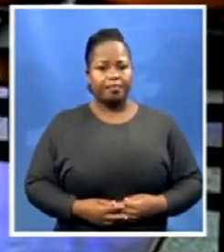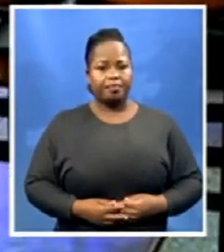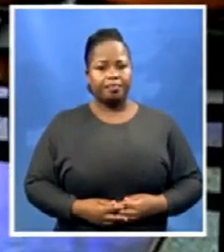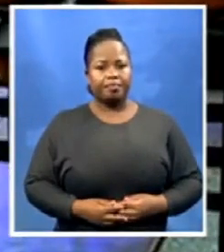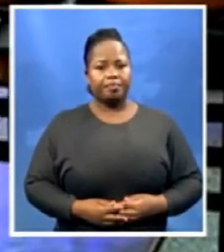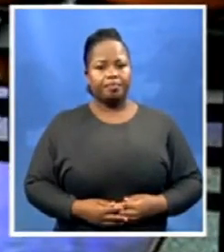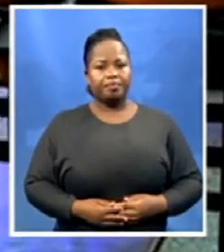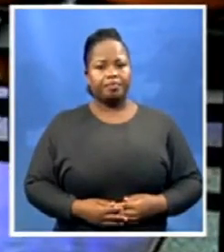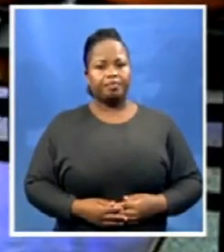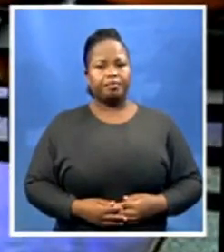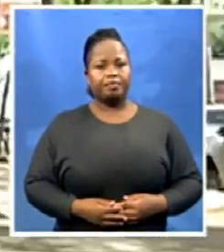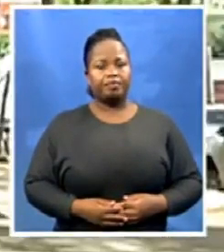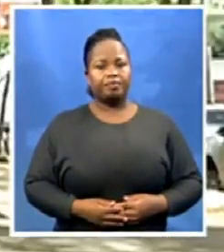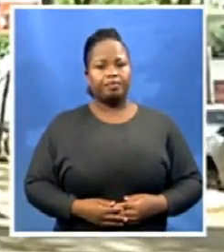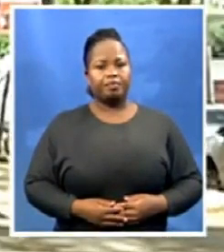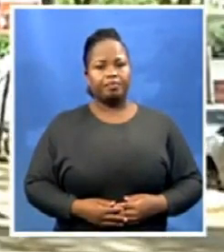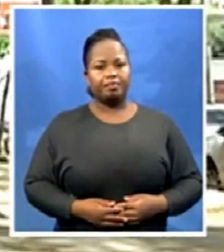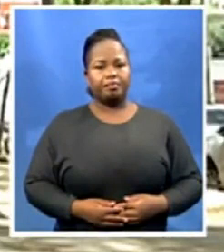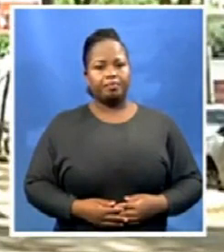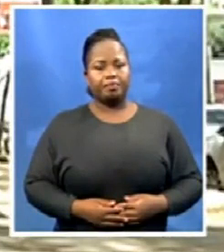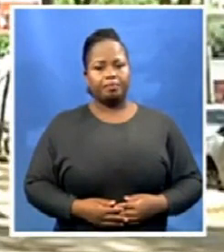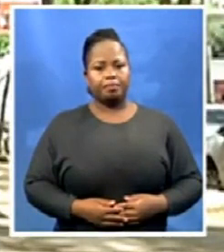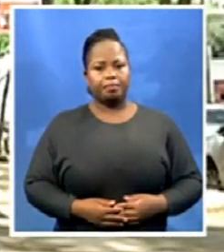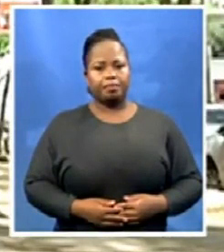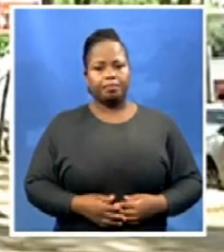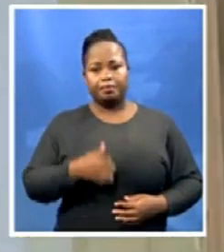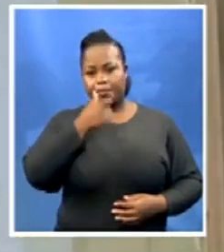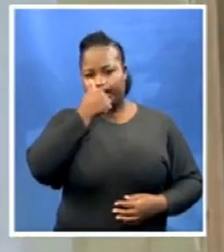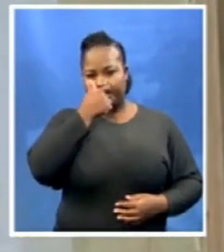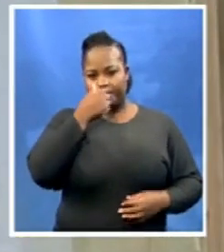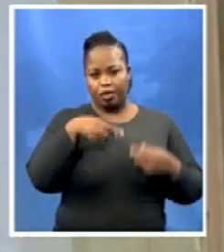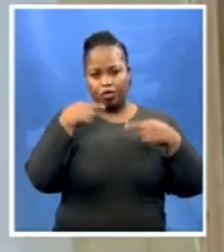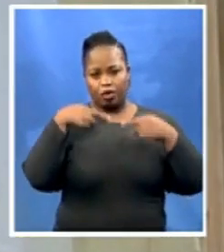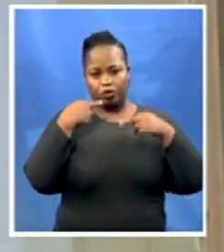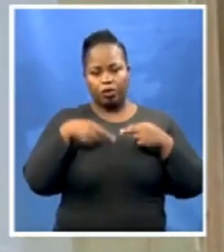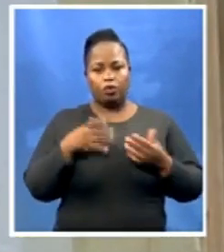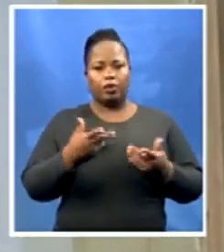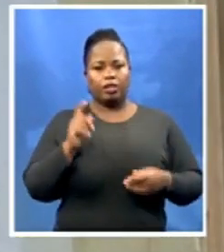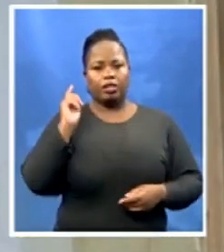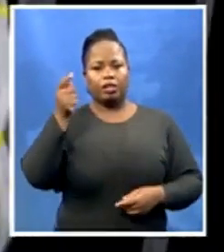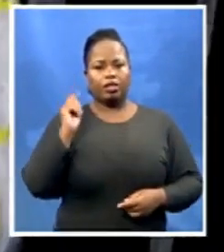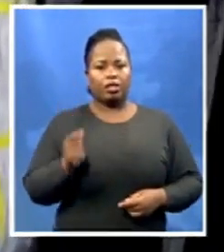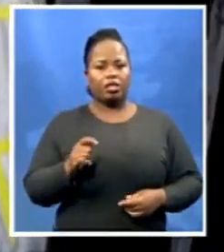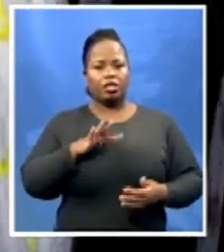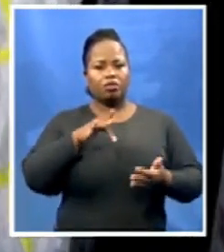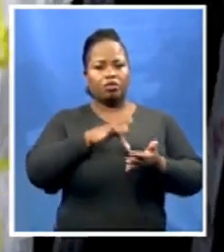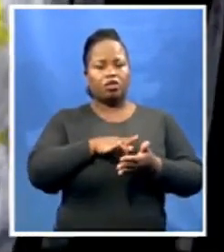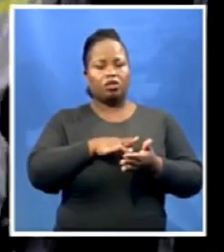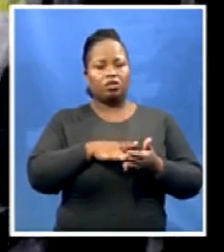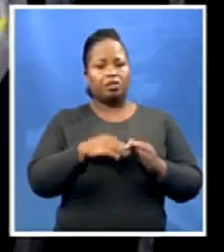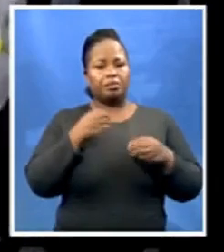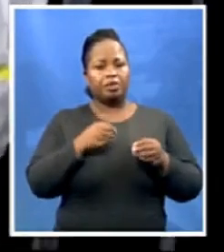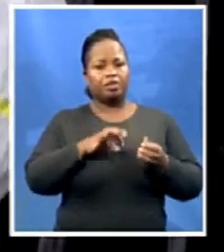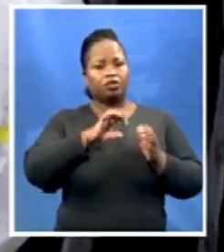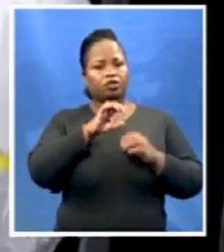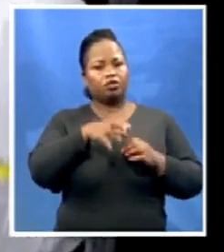Inside Beneve Foods, a restaurant in Nairobi's central business district, and one gets the real picture of the impact of measures taken to